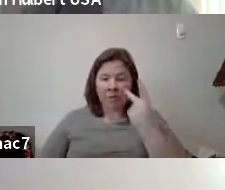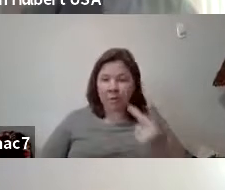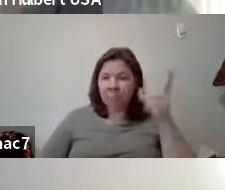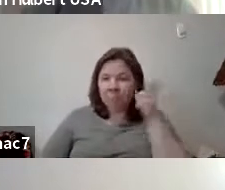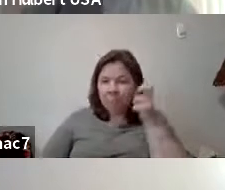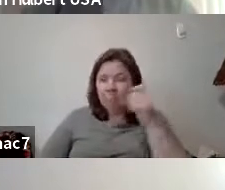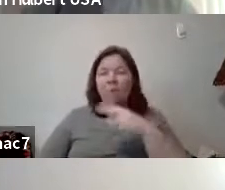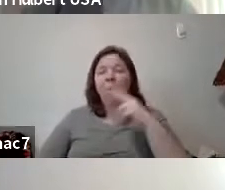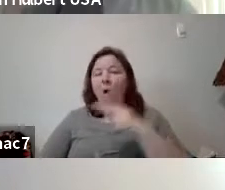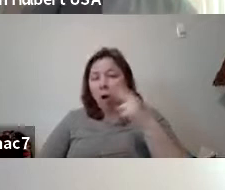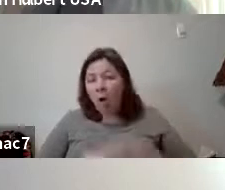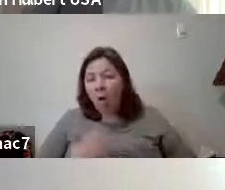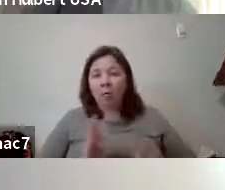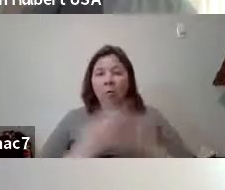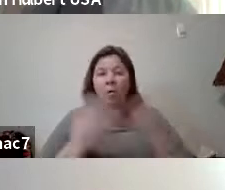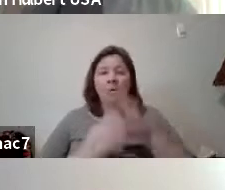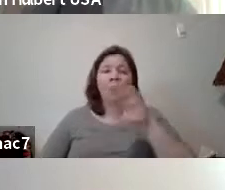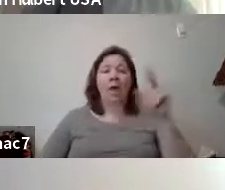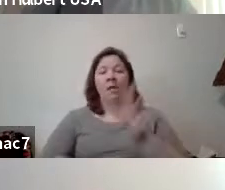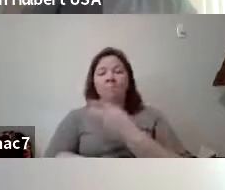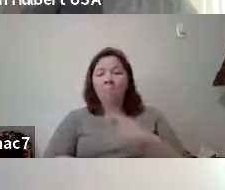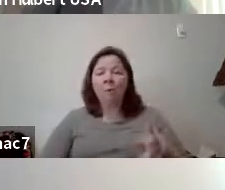author, and a poet as well.